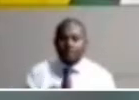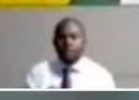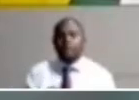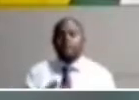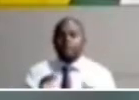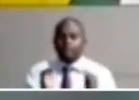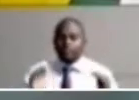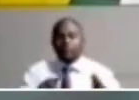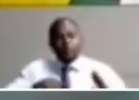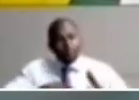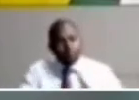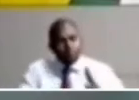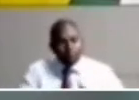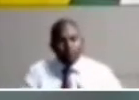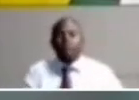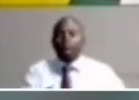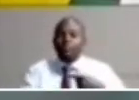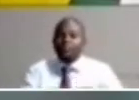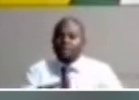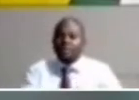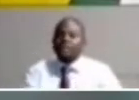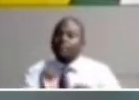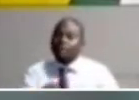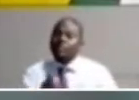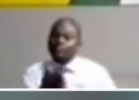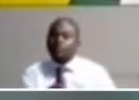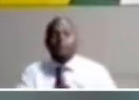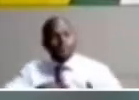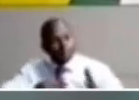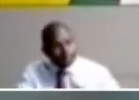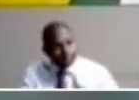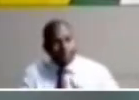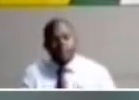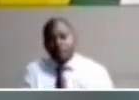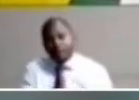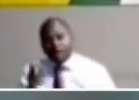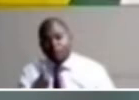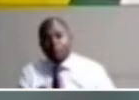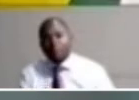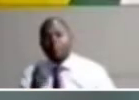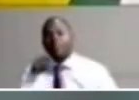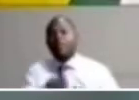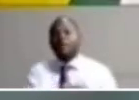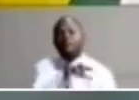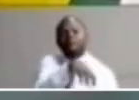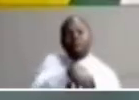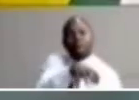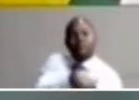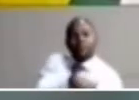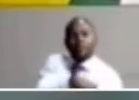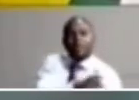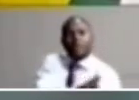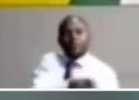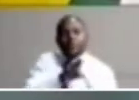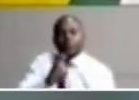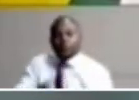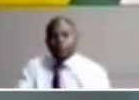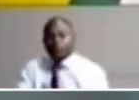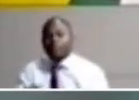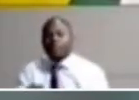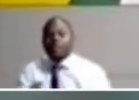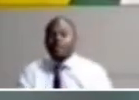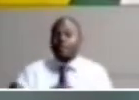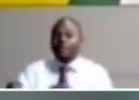standard operational procedures, that should restrict numbers that enter and leave the site at a given